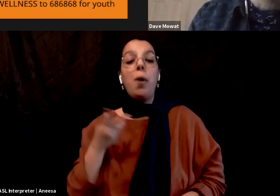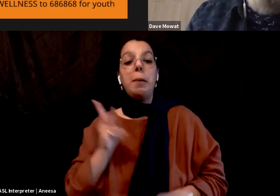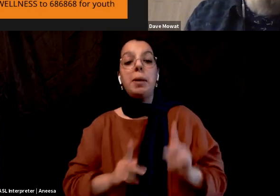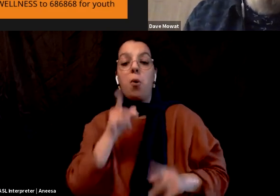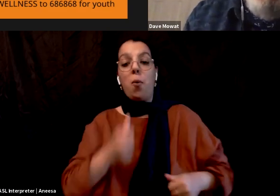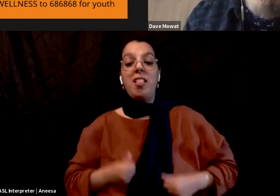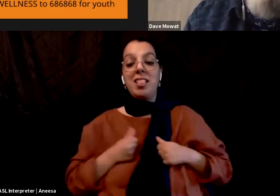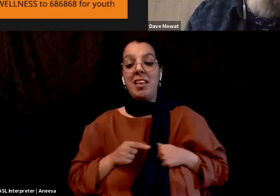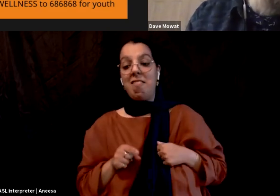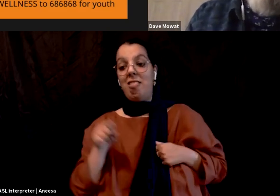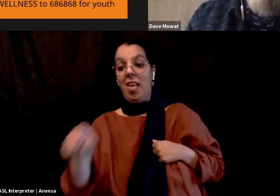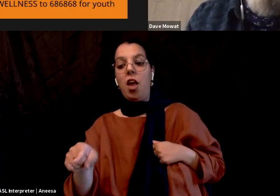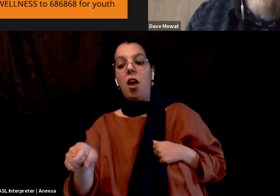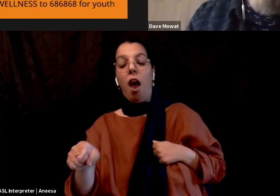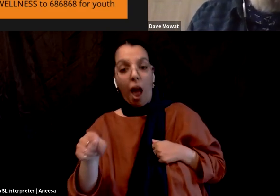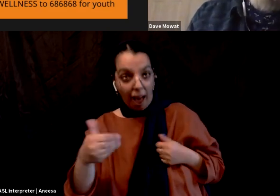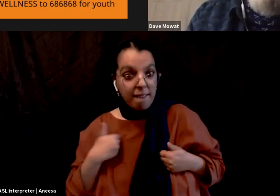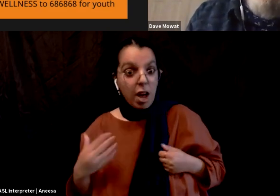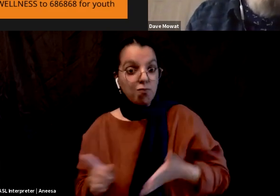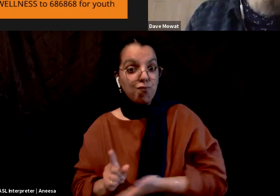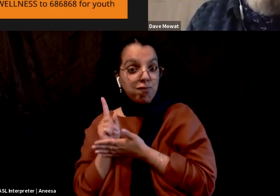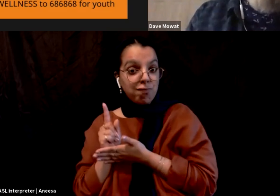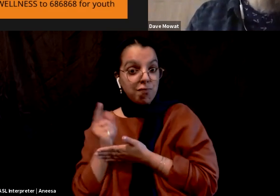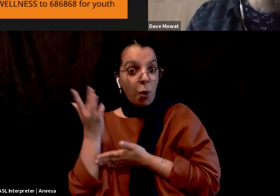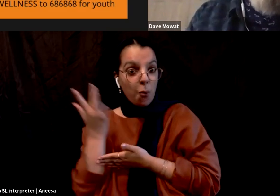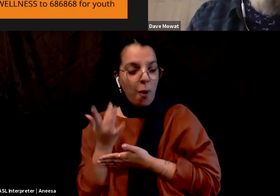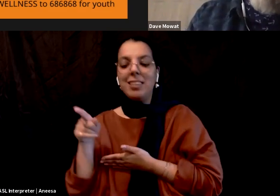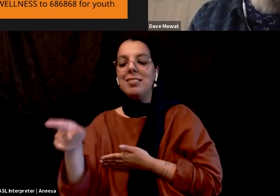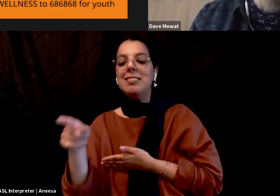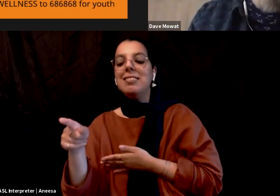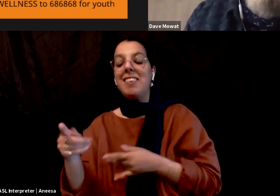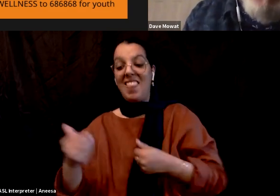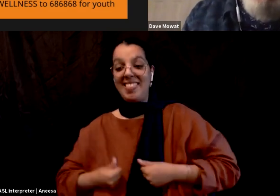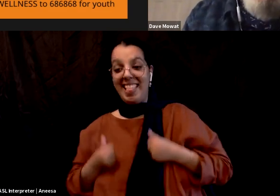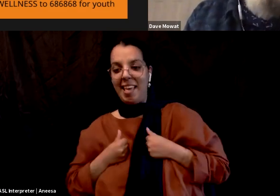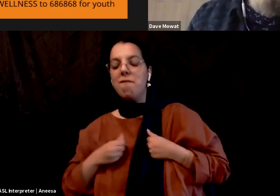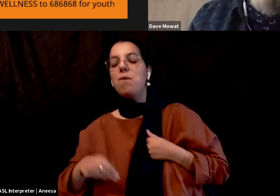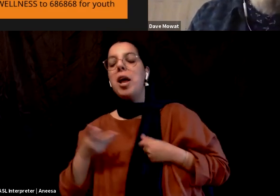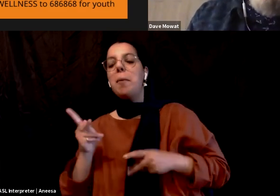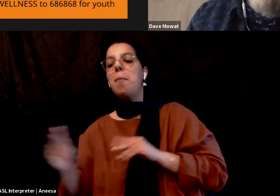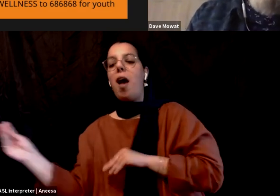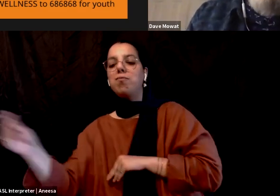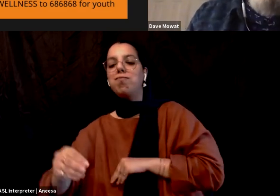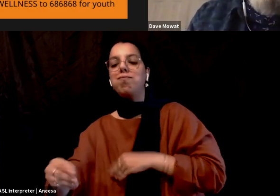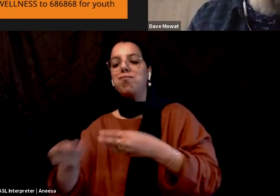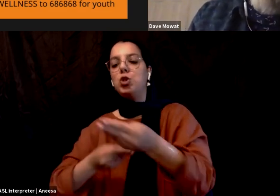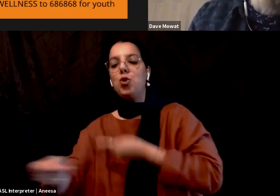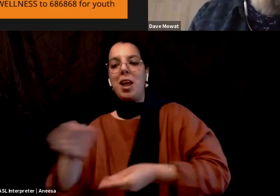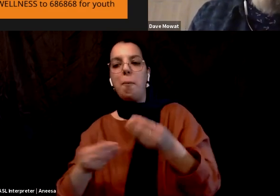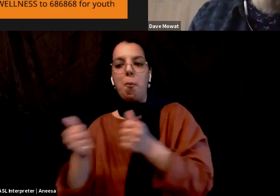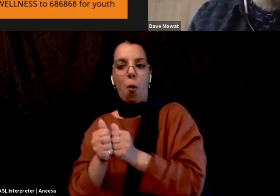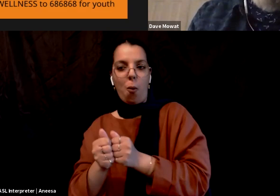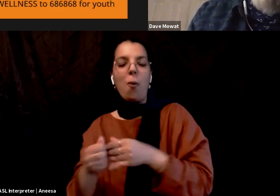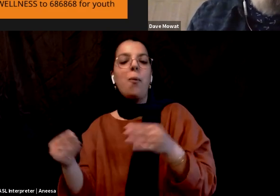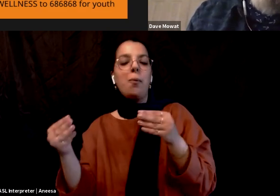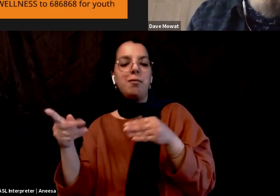access to better trade goods. That's the way it was. They saw the advantage of being close to white